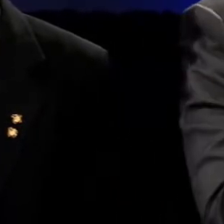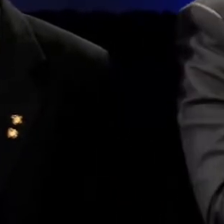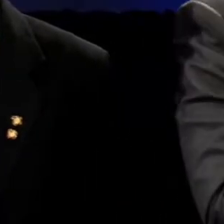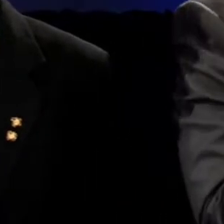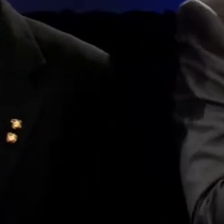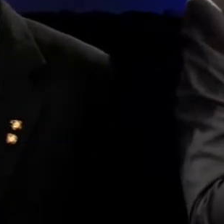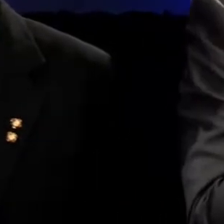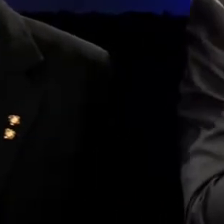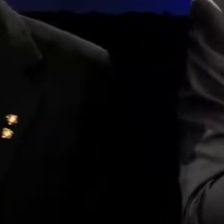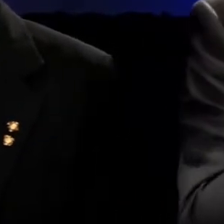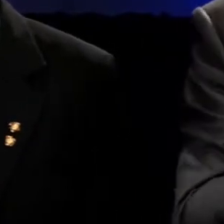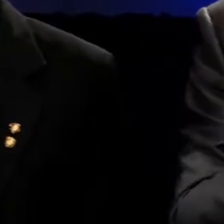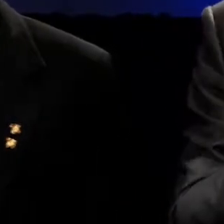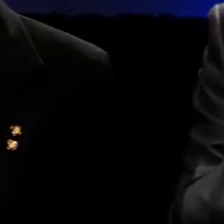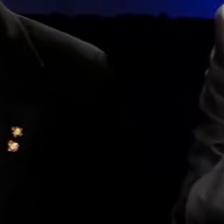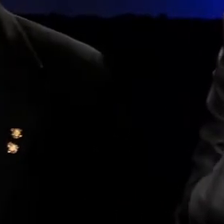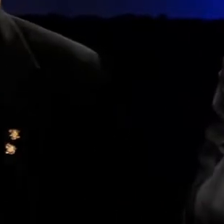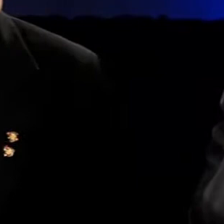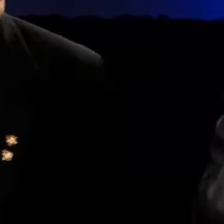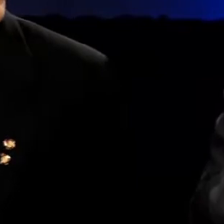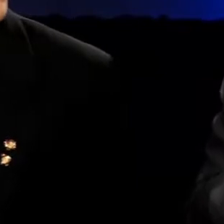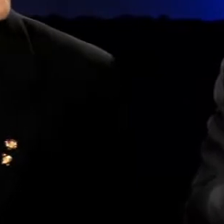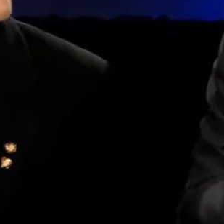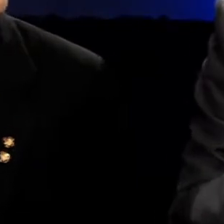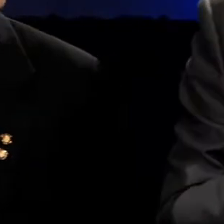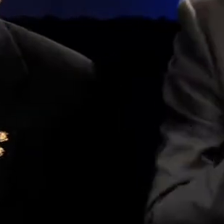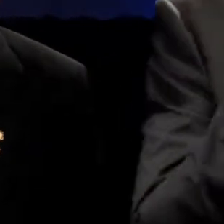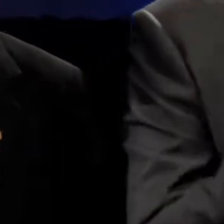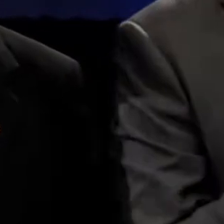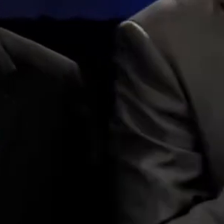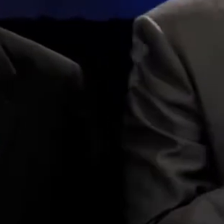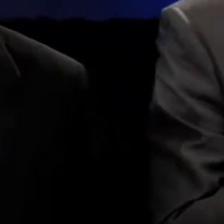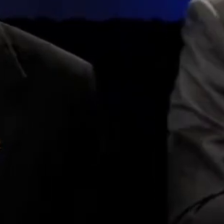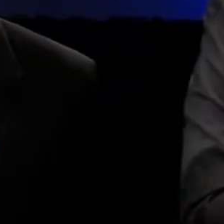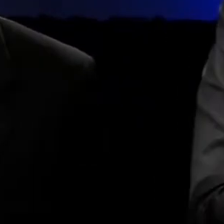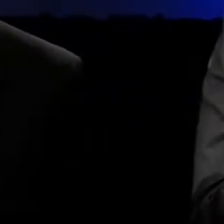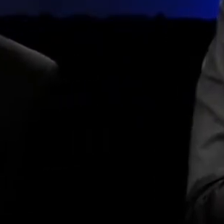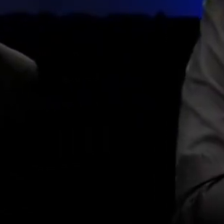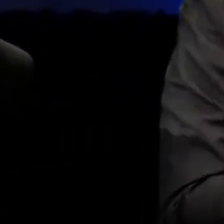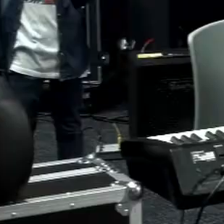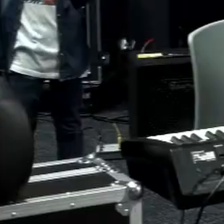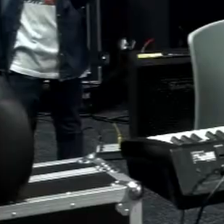all will be there, because our faith is based on Jesus Christ. Let's sing the song together.